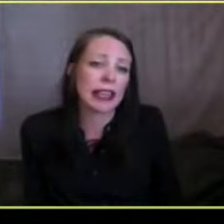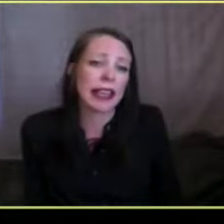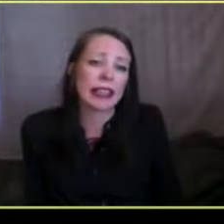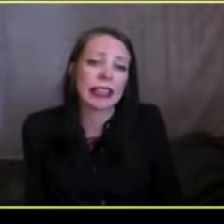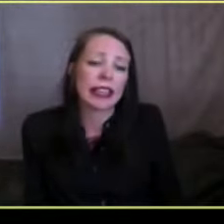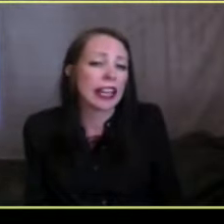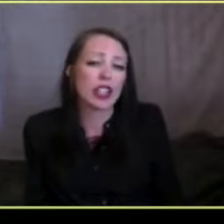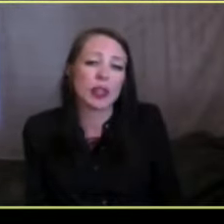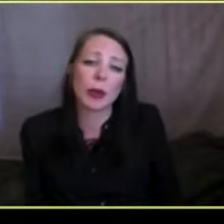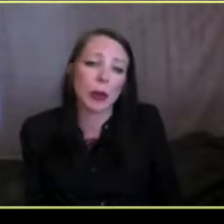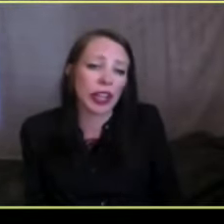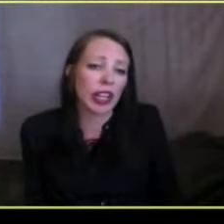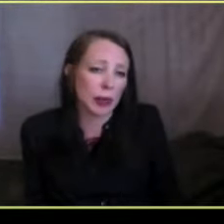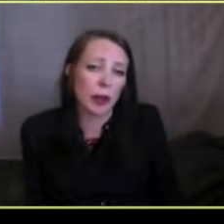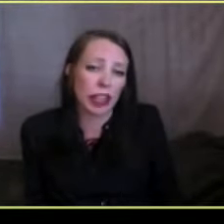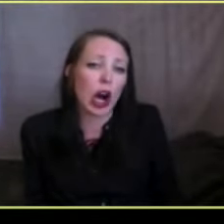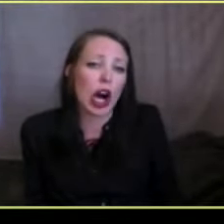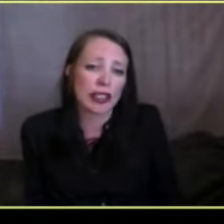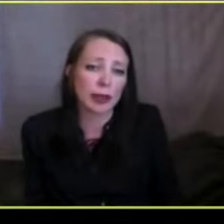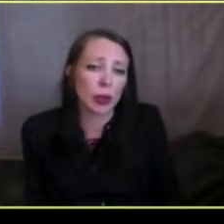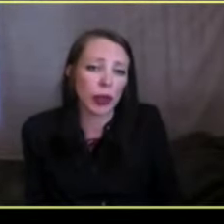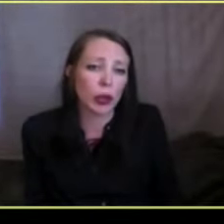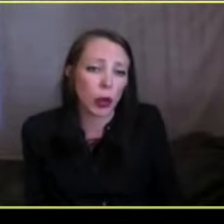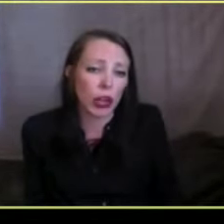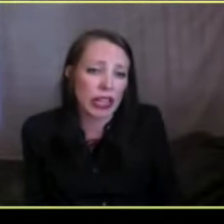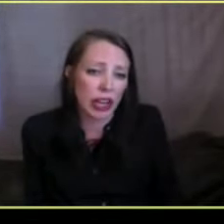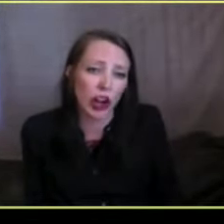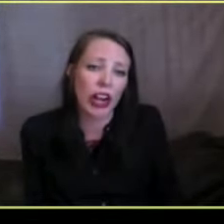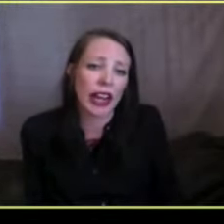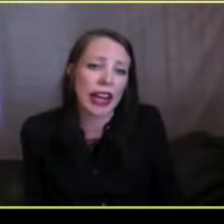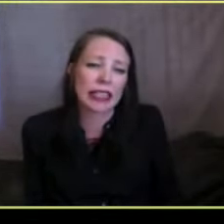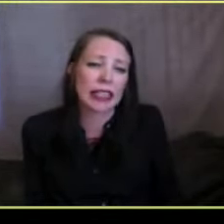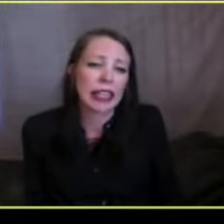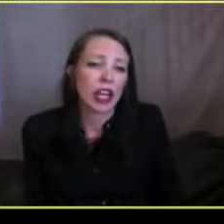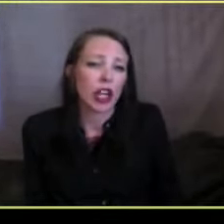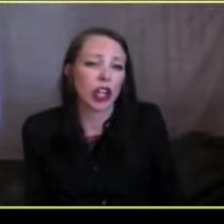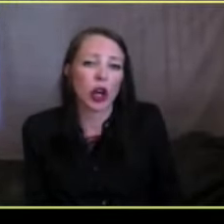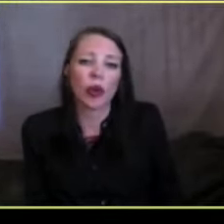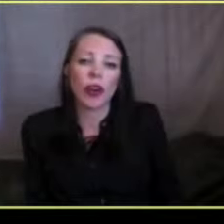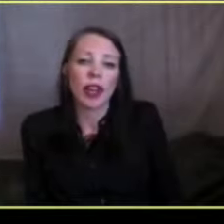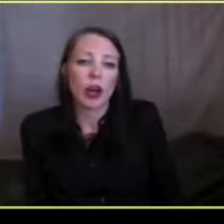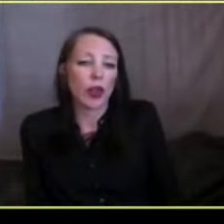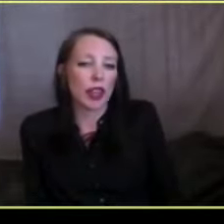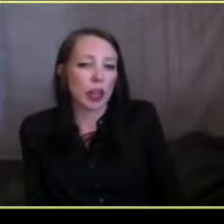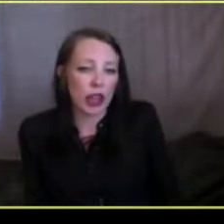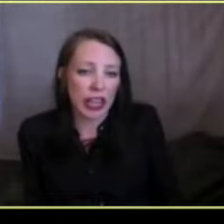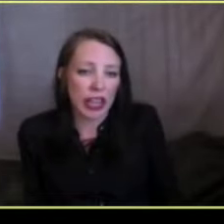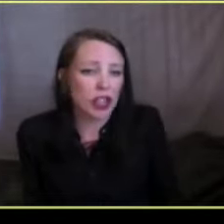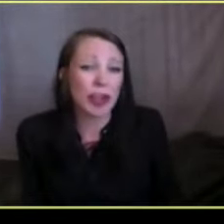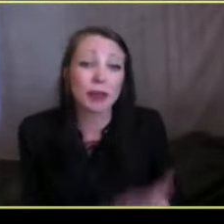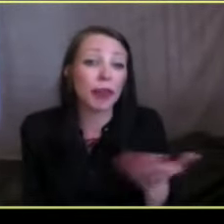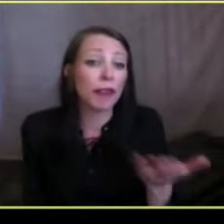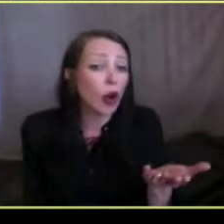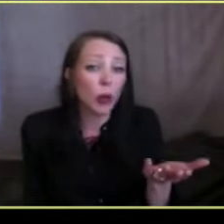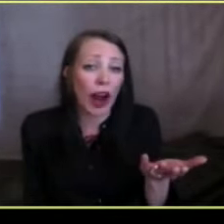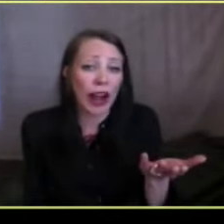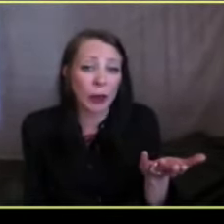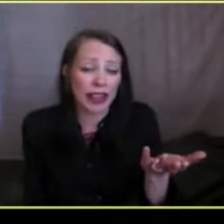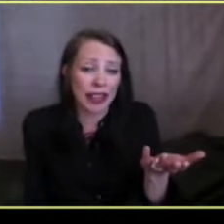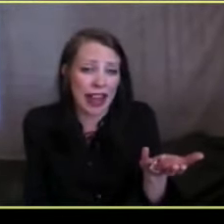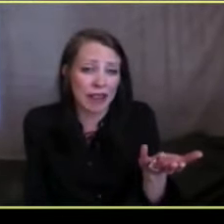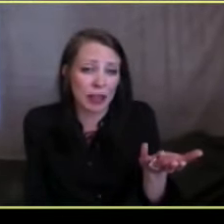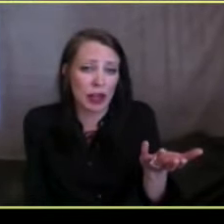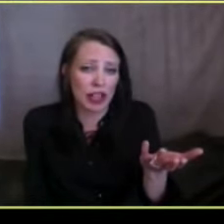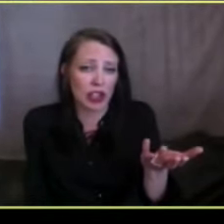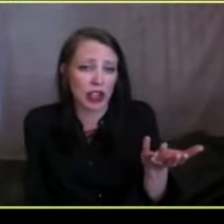decisions. And it's been really awesome to really work here. And, you know, with the communication, because before I